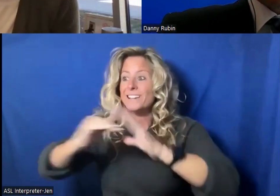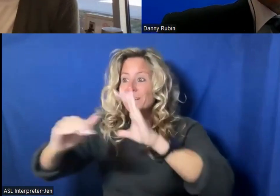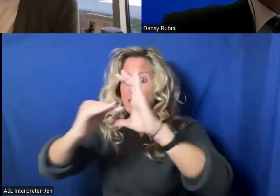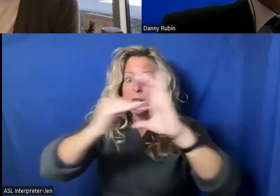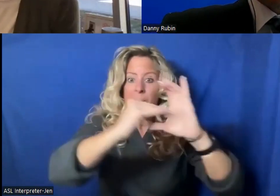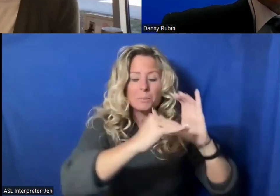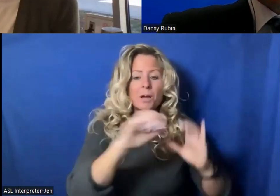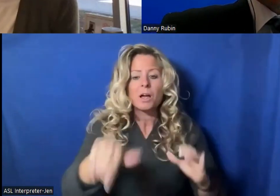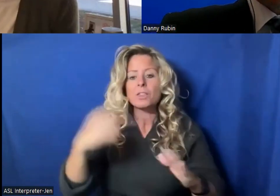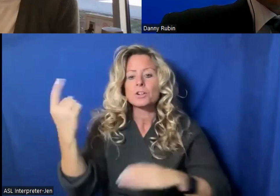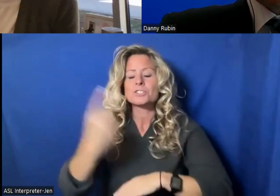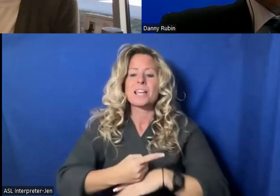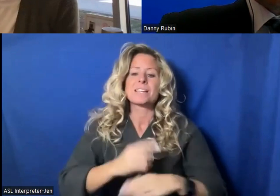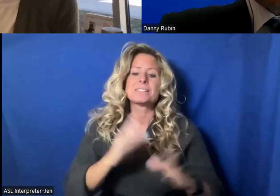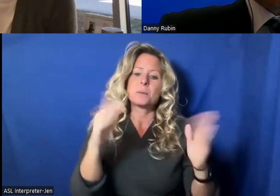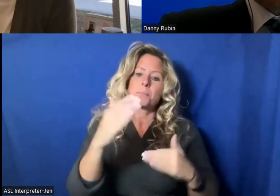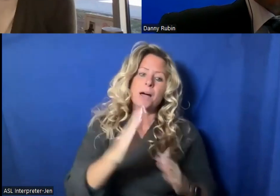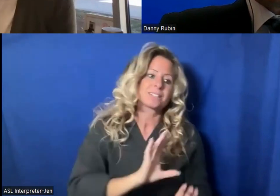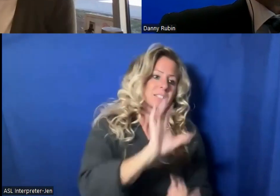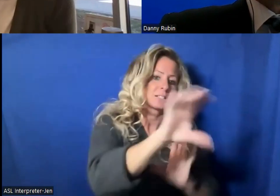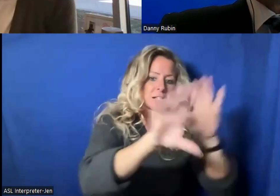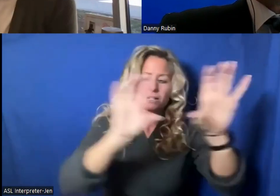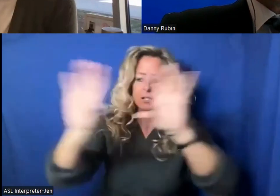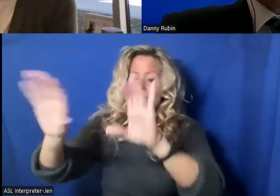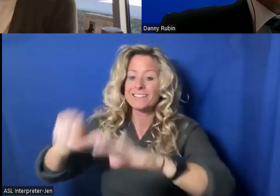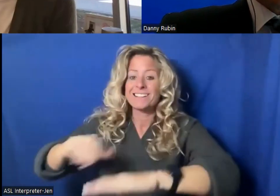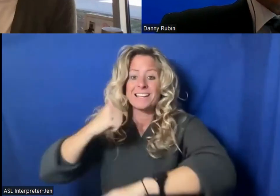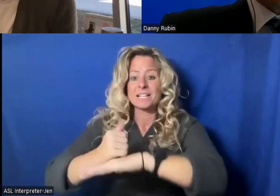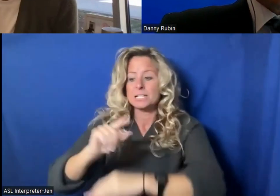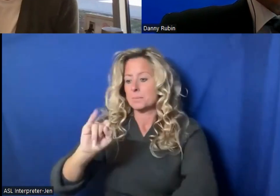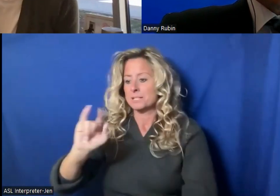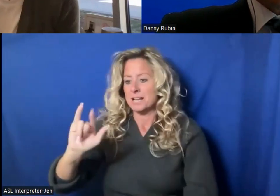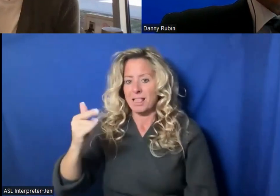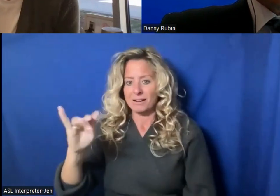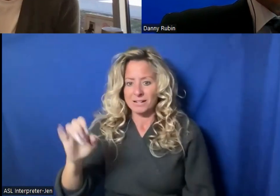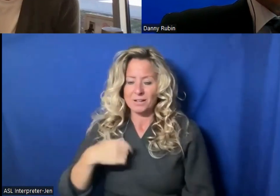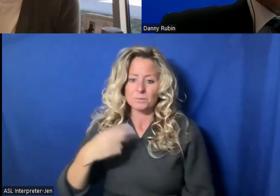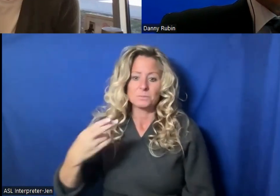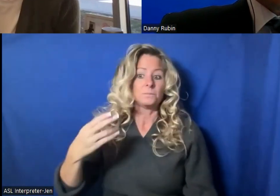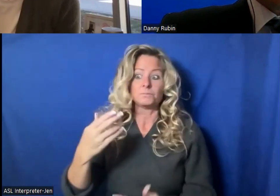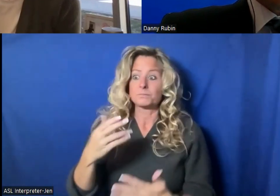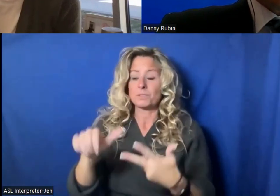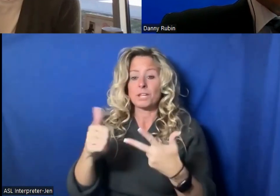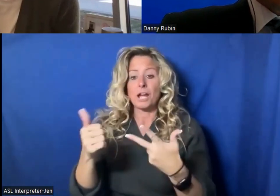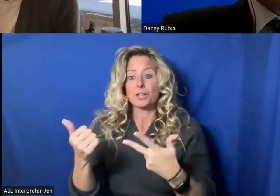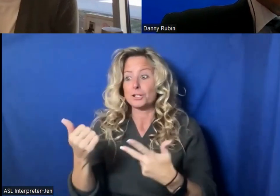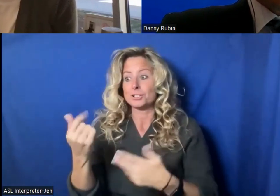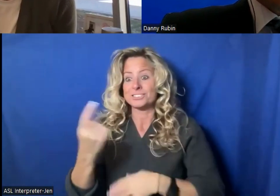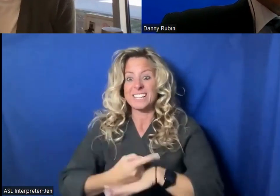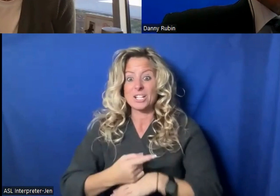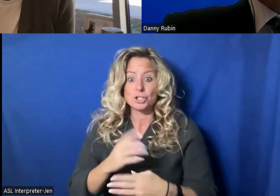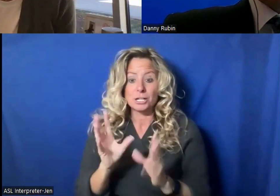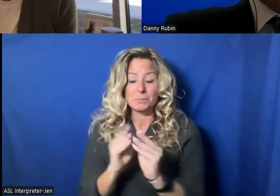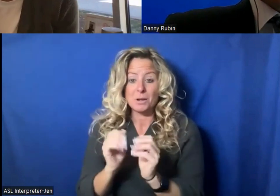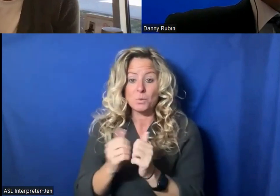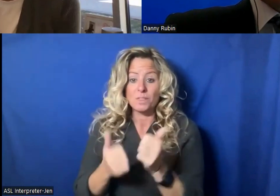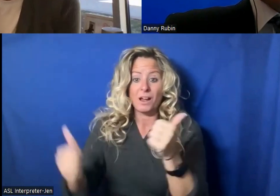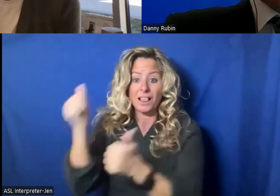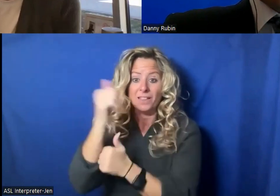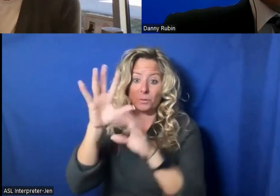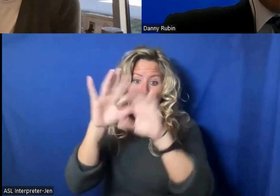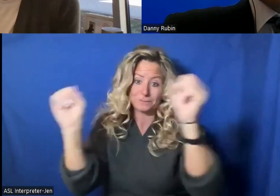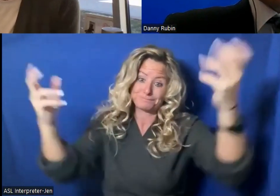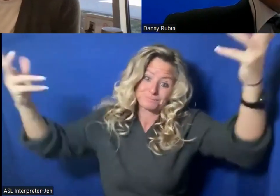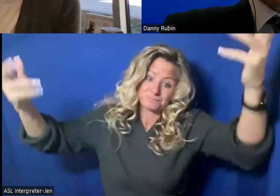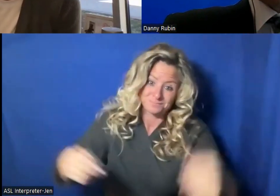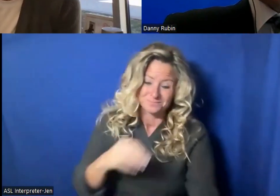you're moving boxes or setting up tailgates, and other days you're in high level meetings with the university president. So every day is a little different. Very